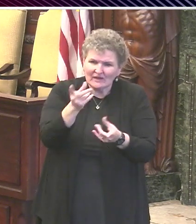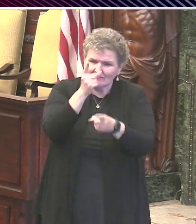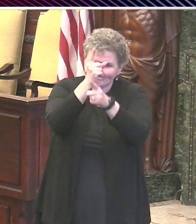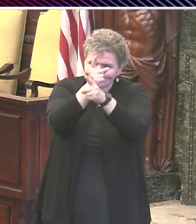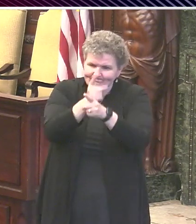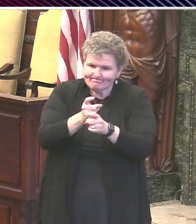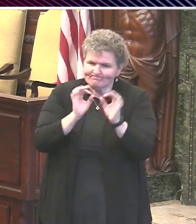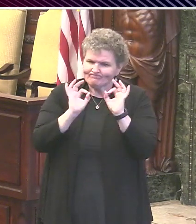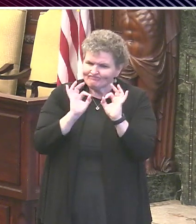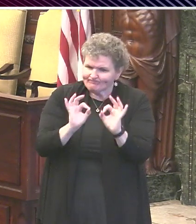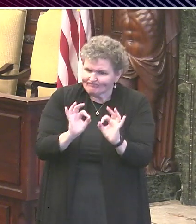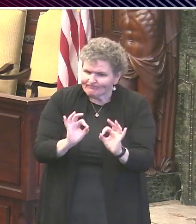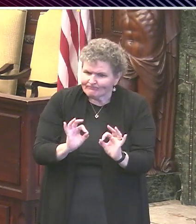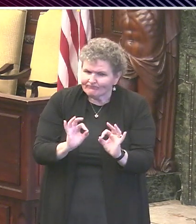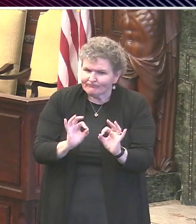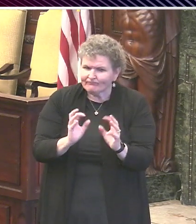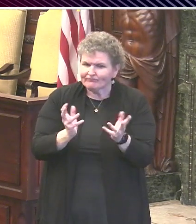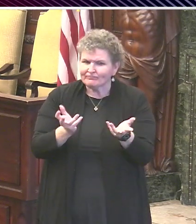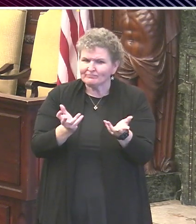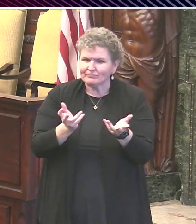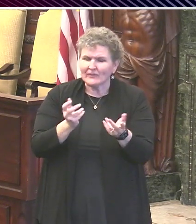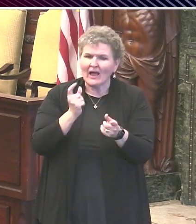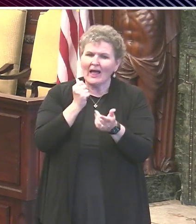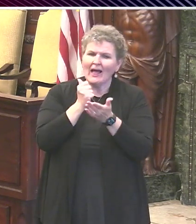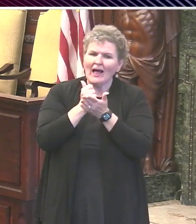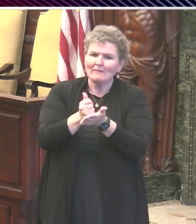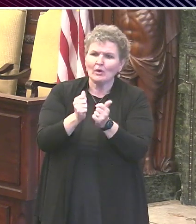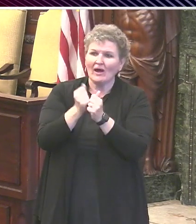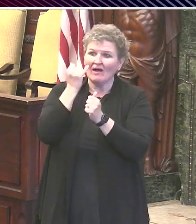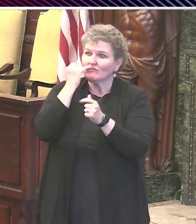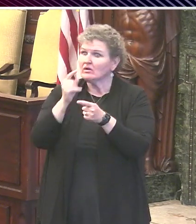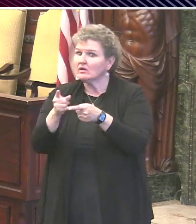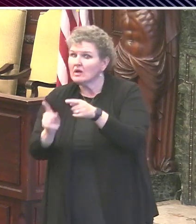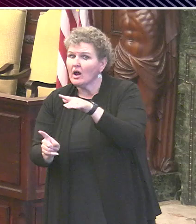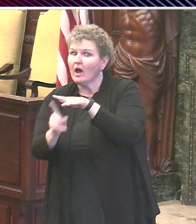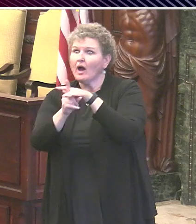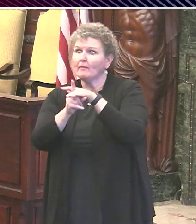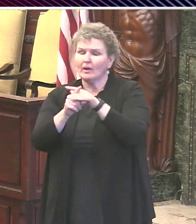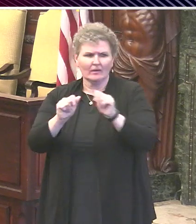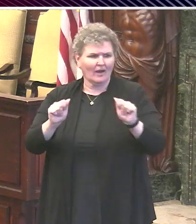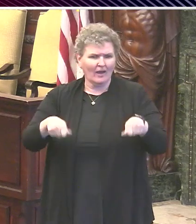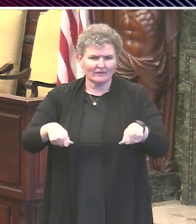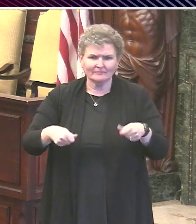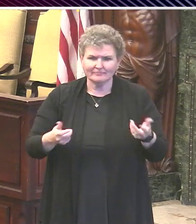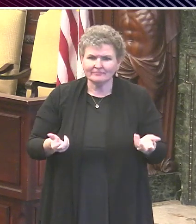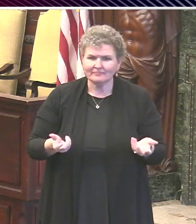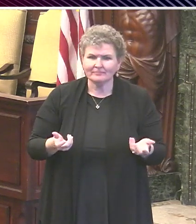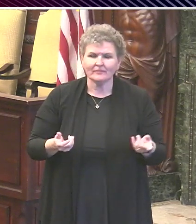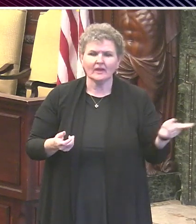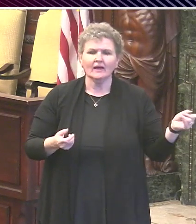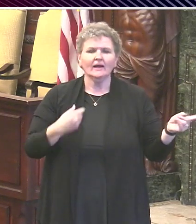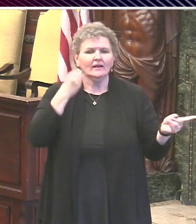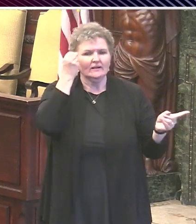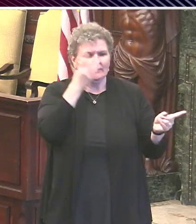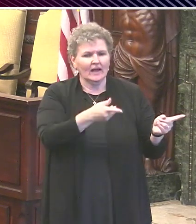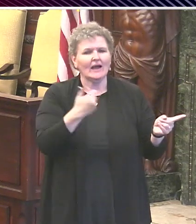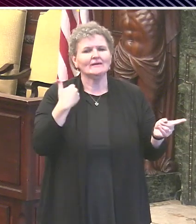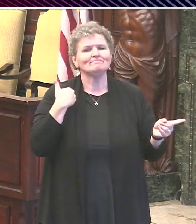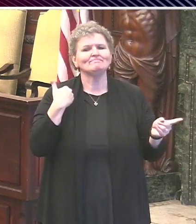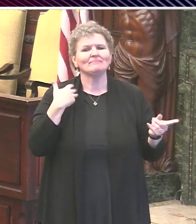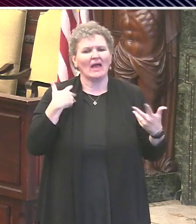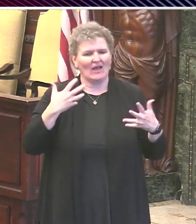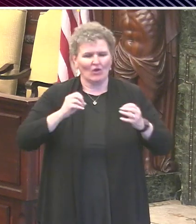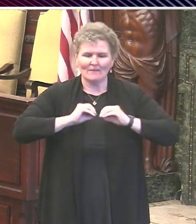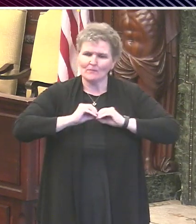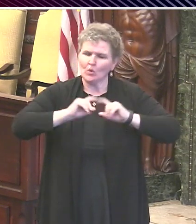to put out fires when they pop up. Yeah, so I said before that we do want to increase our testing. My goal is ultimately